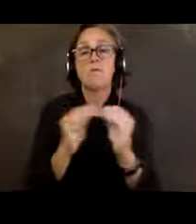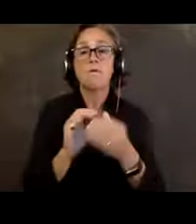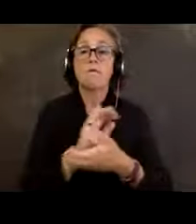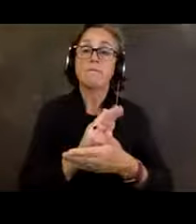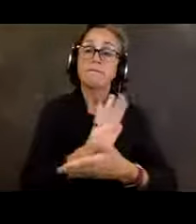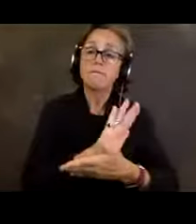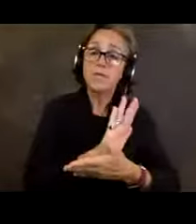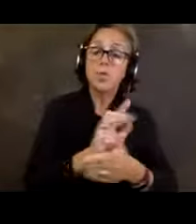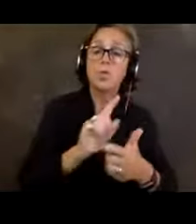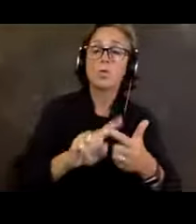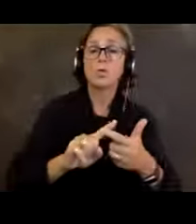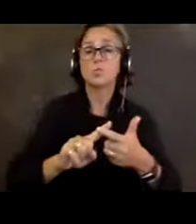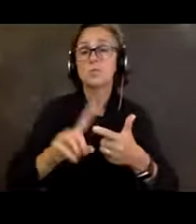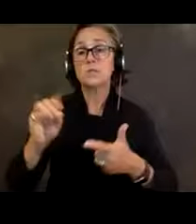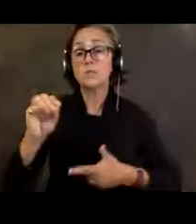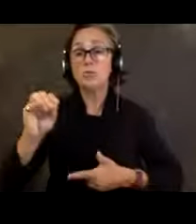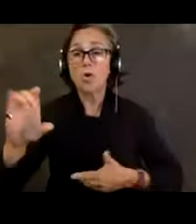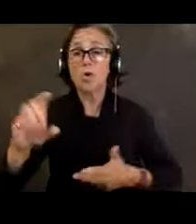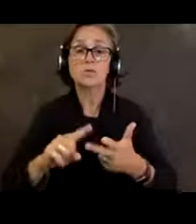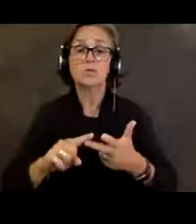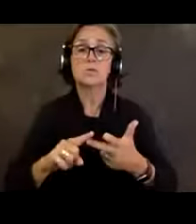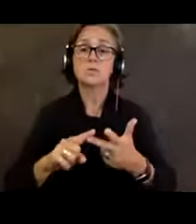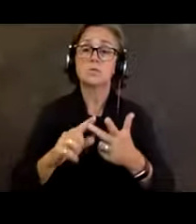documentaries for you to use as resources as well.